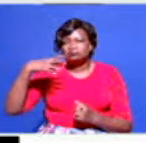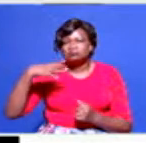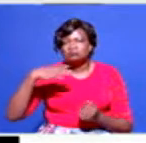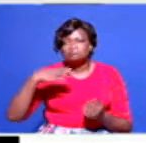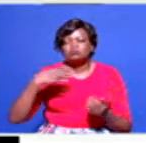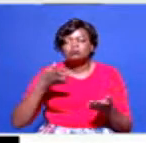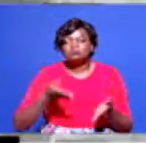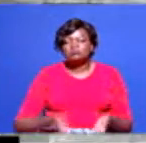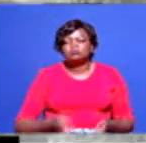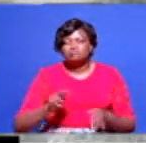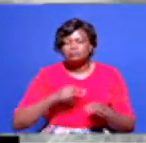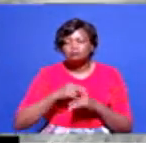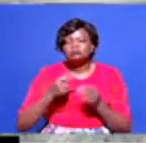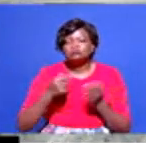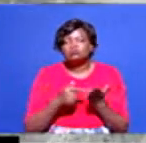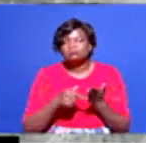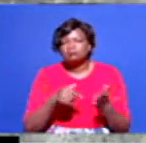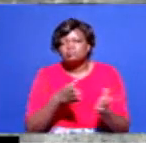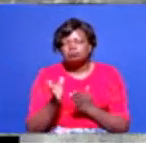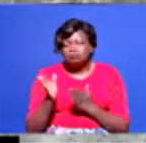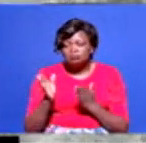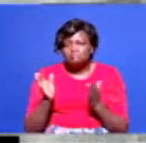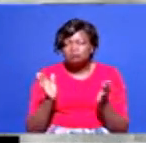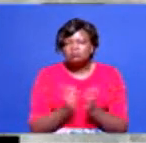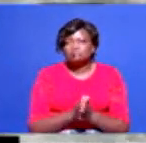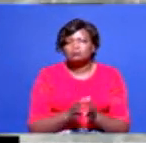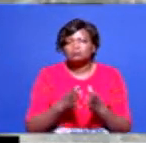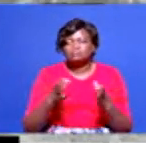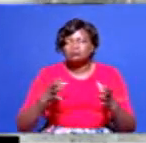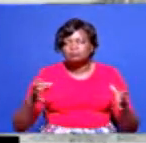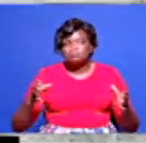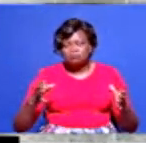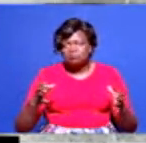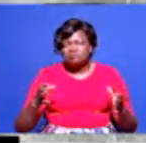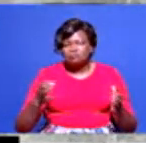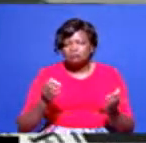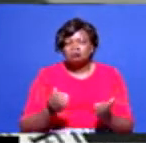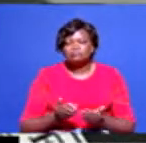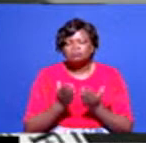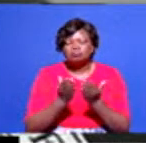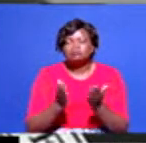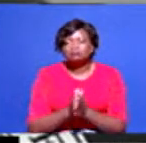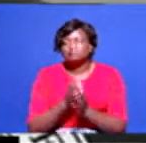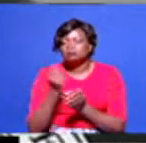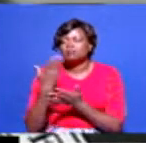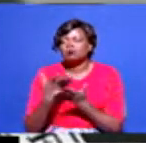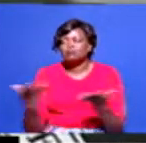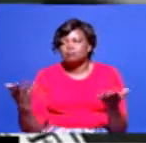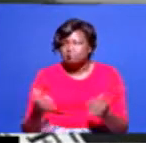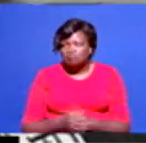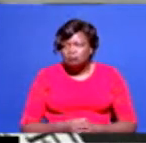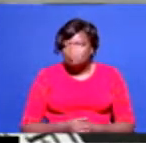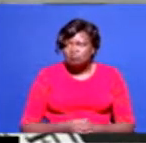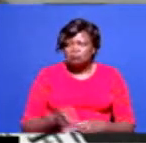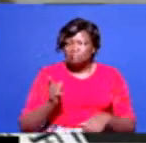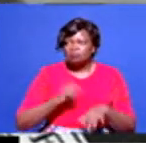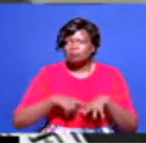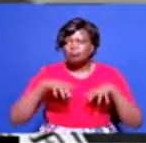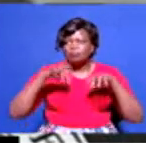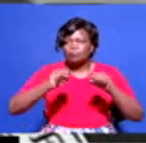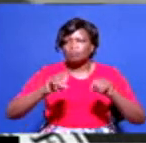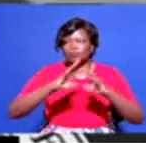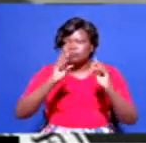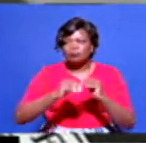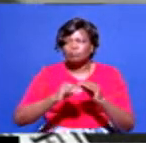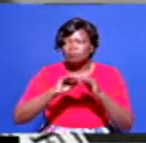national ICT infrastructure, and expansion of ports and rail facilities. When we took over, our budget was less than